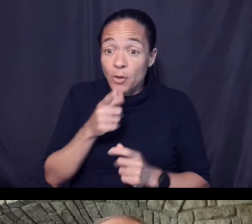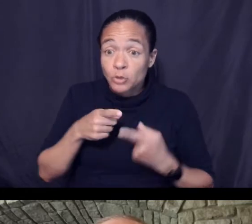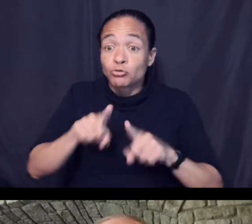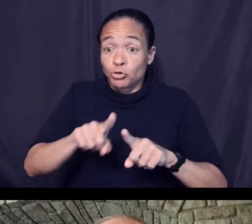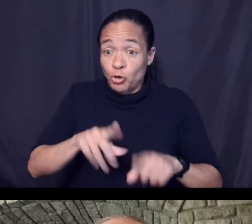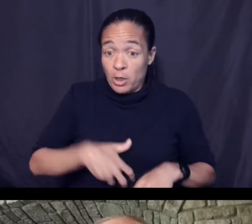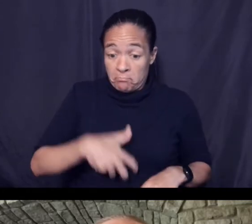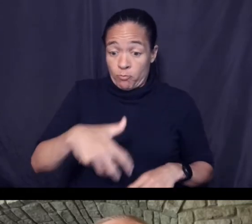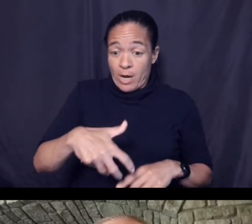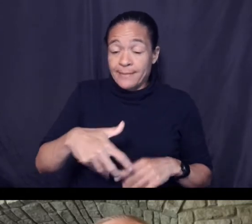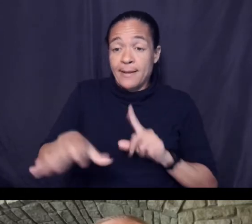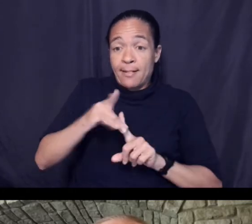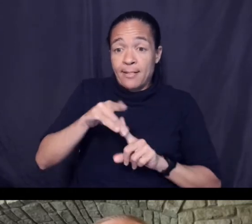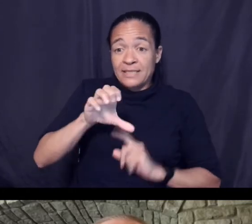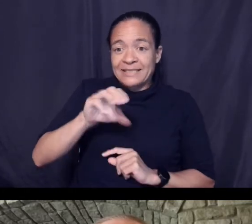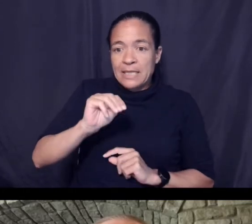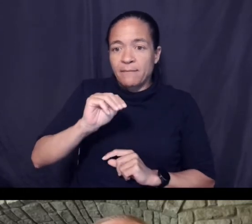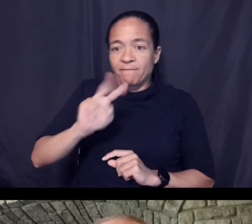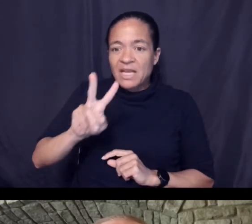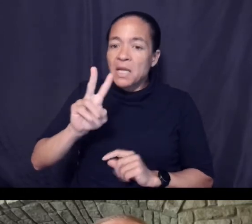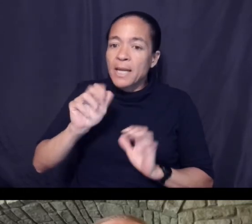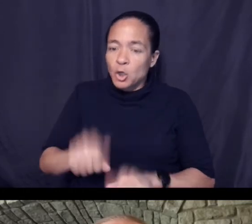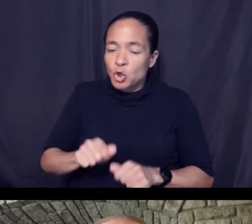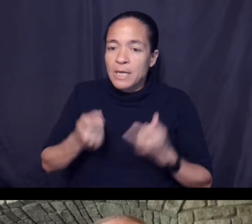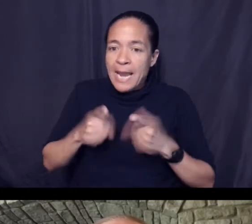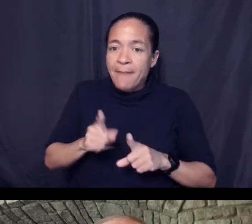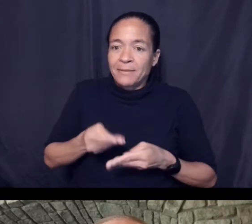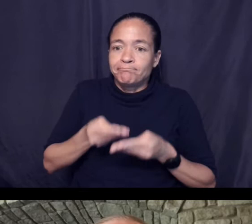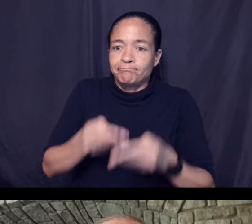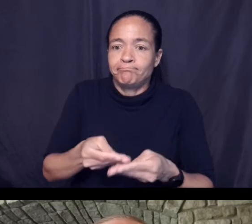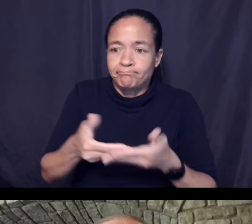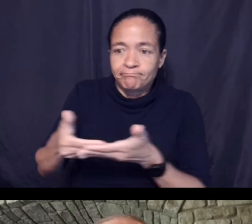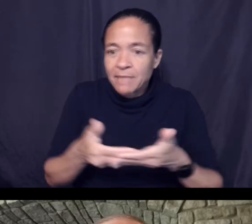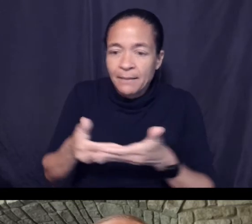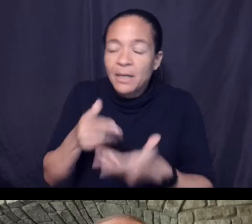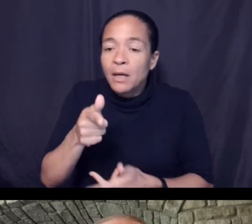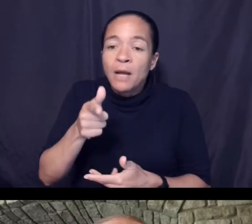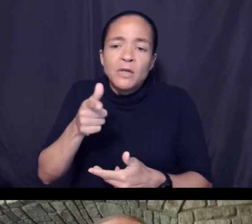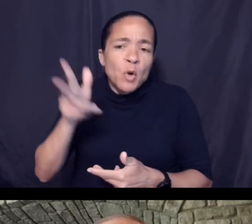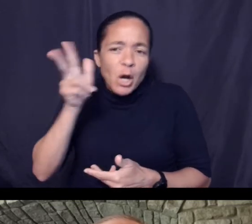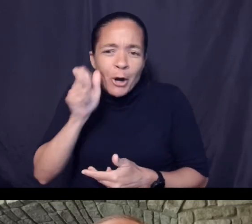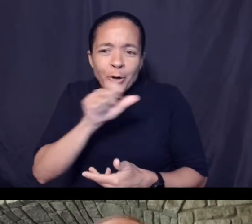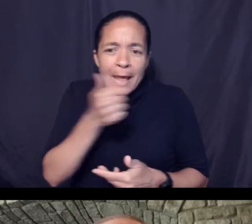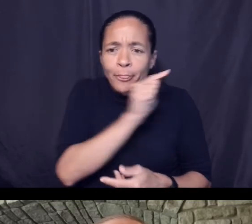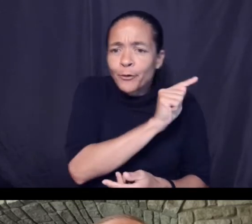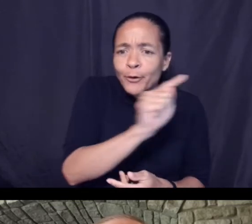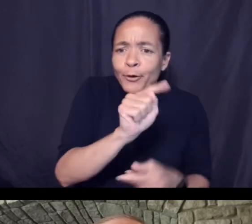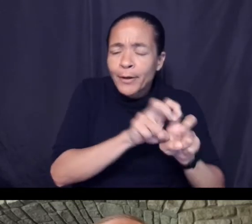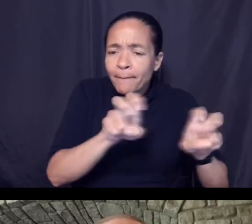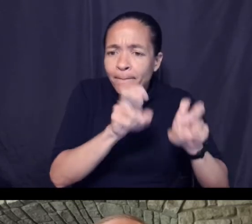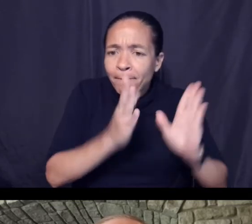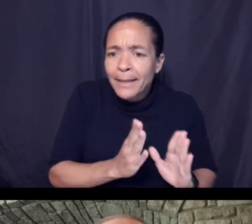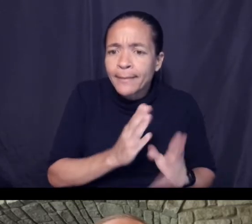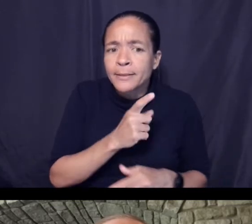in utero transmission to the developing fetus. And as you've heard in other reports, congenital